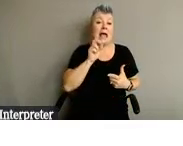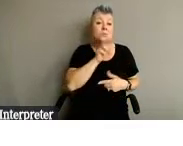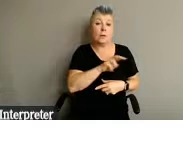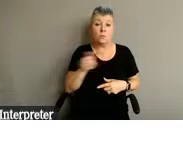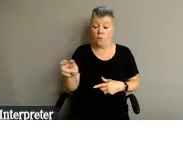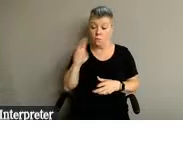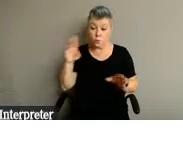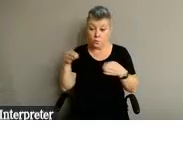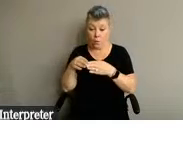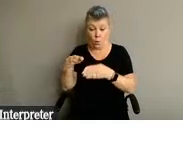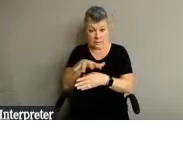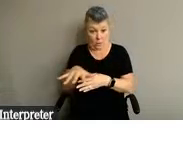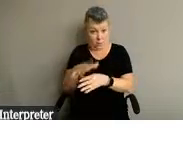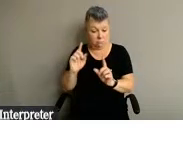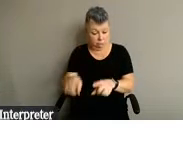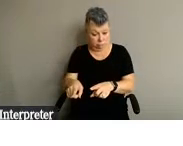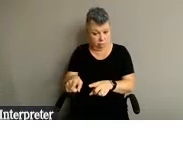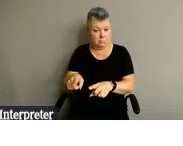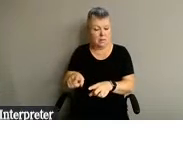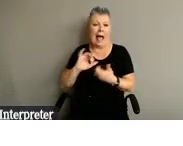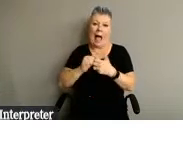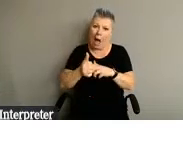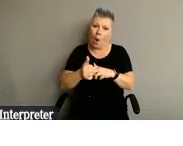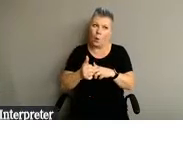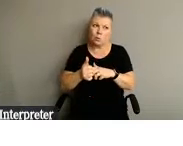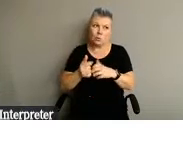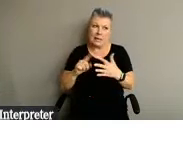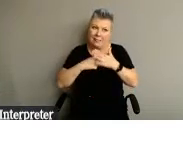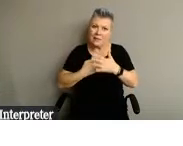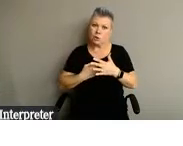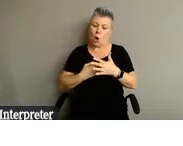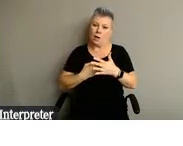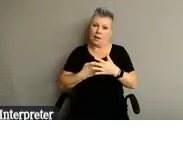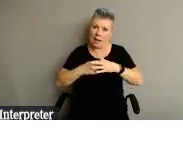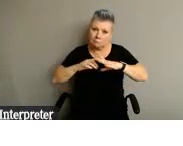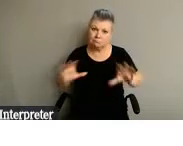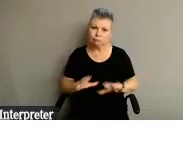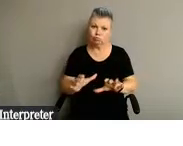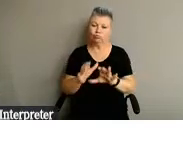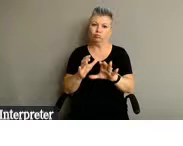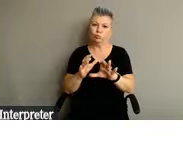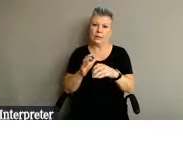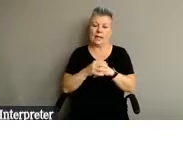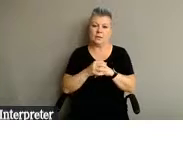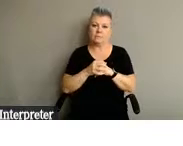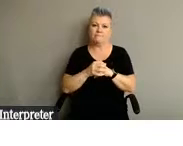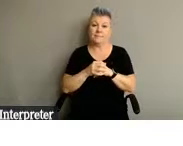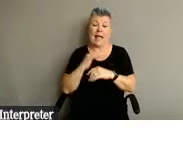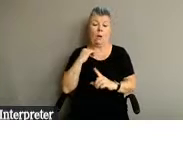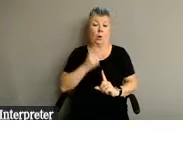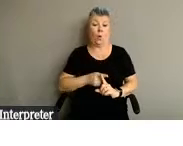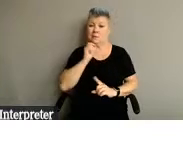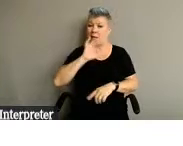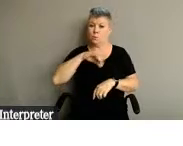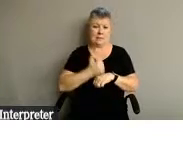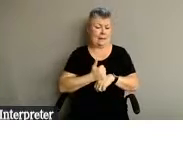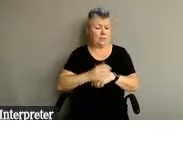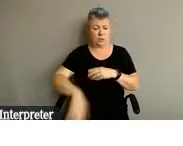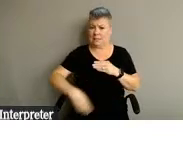focus area, how do we put this into to action? Our goal is not to establish any